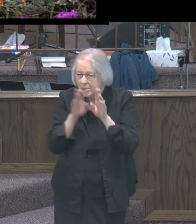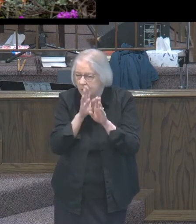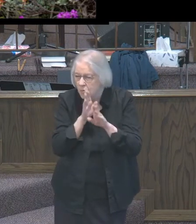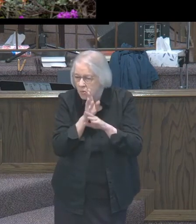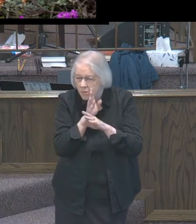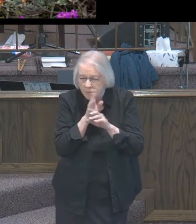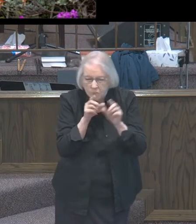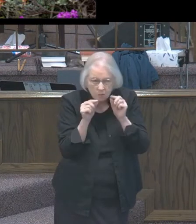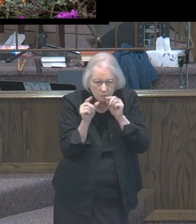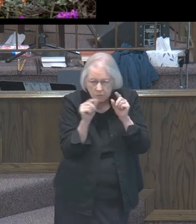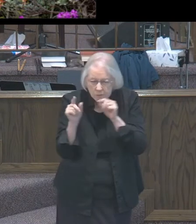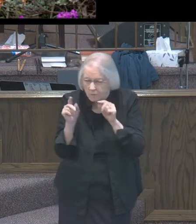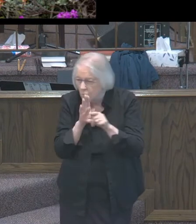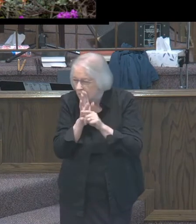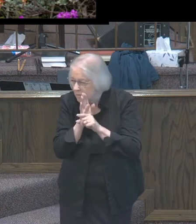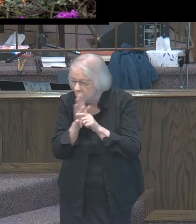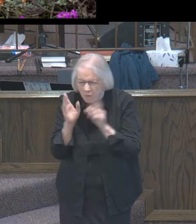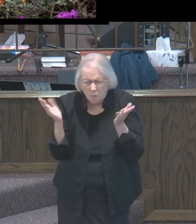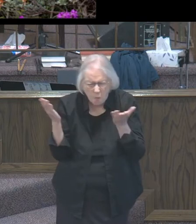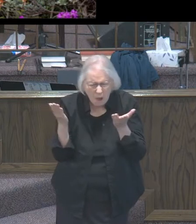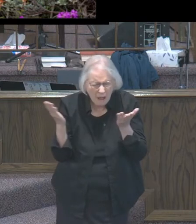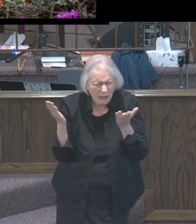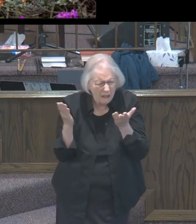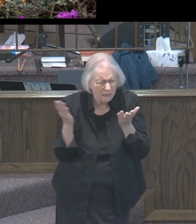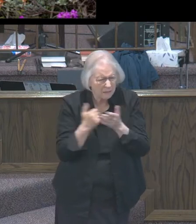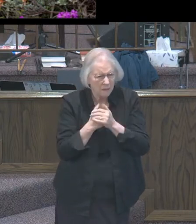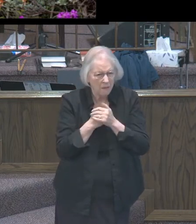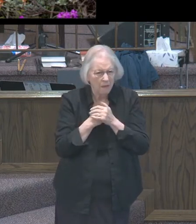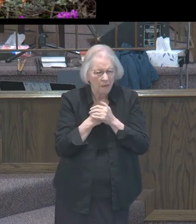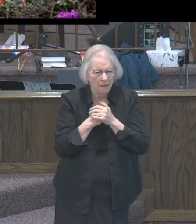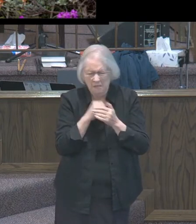there were eyes that were like, what?